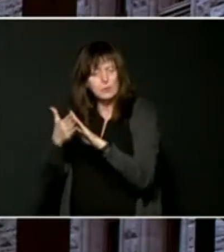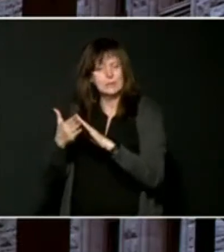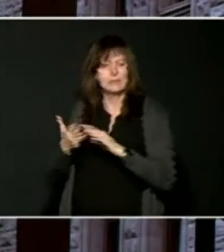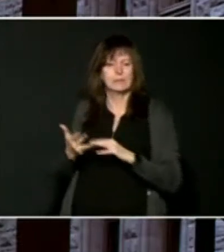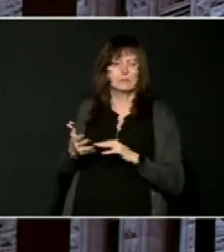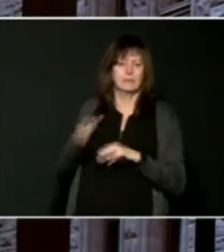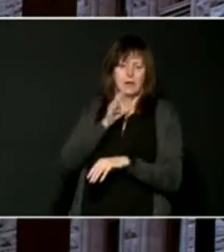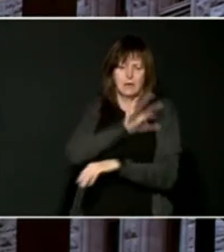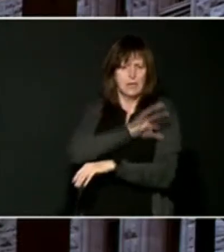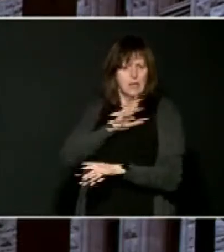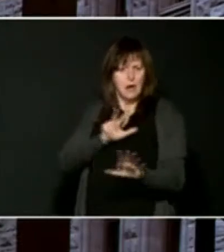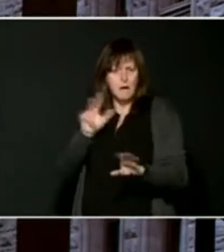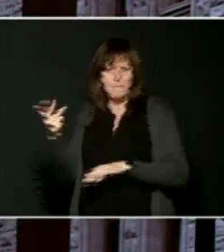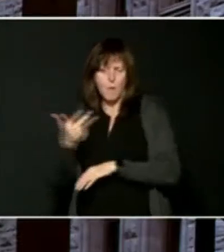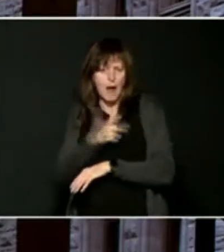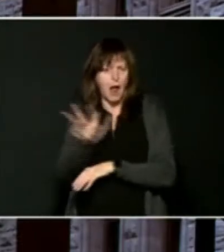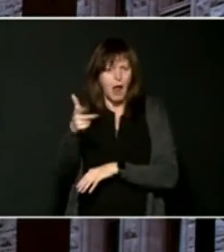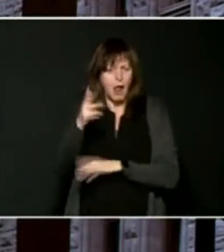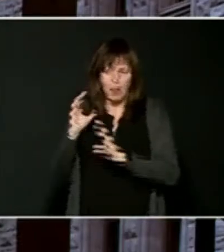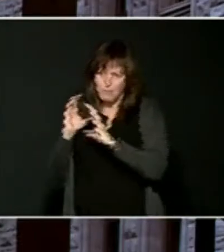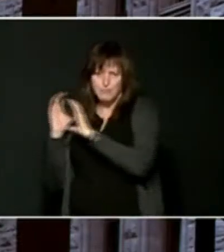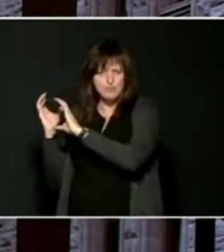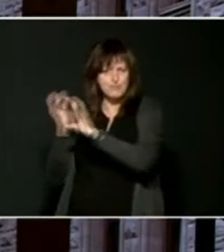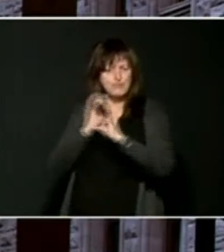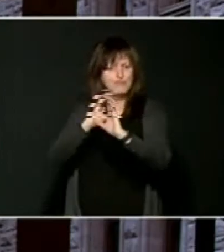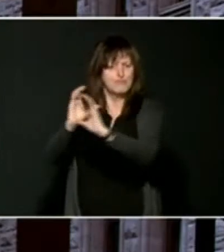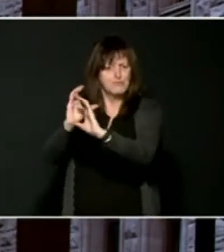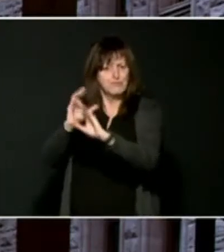areas, as Dr. Brown has alluded to, that have these high-risk